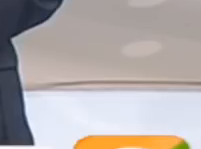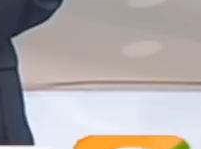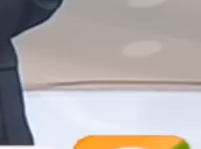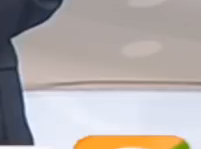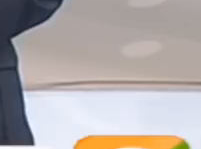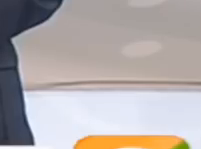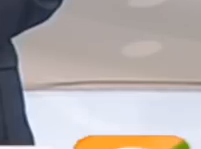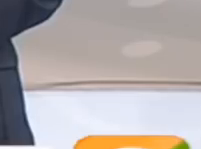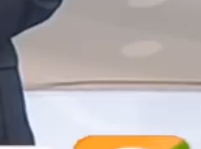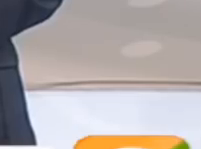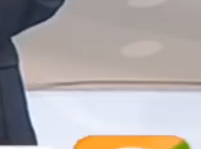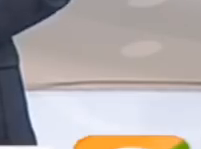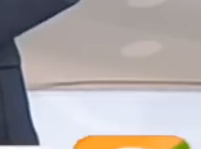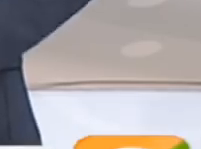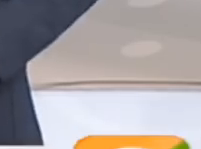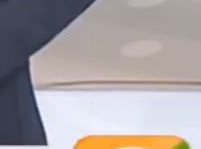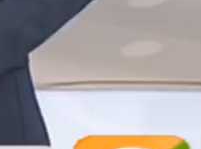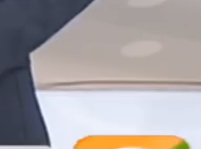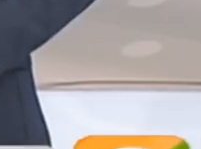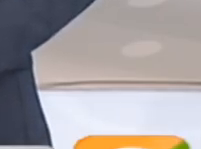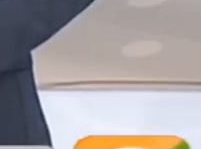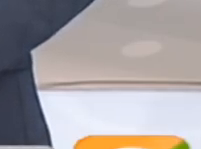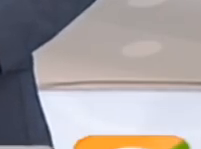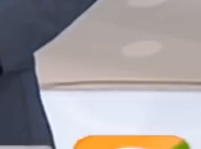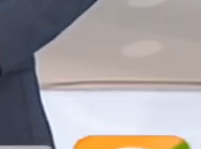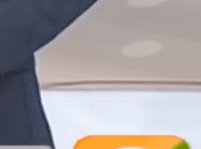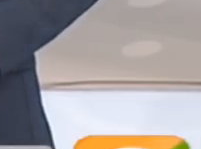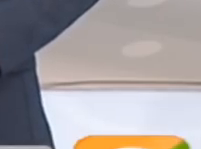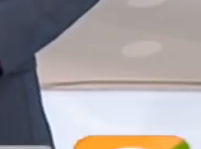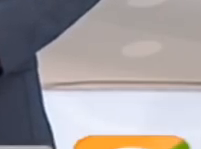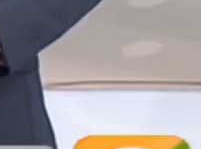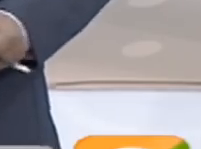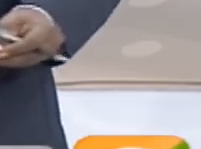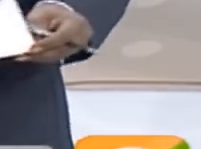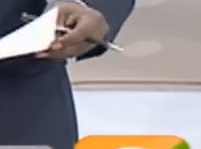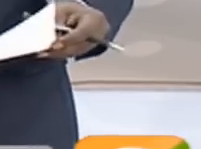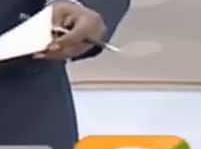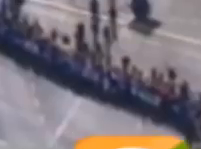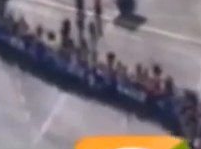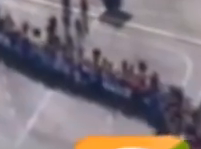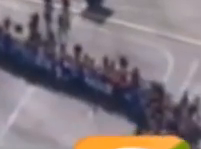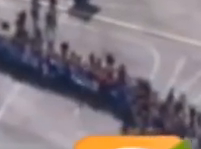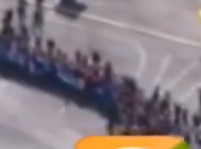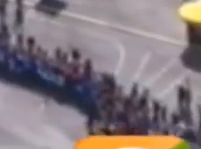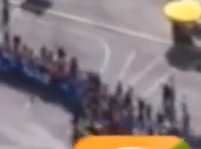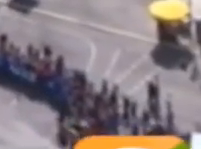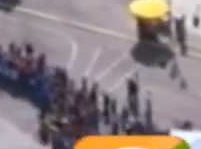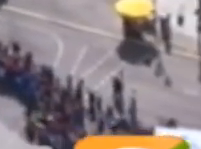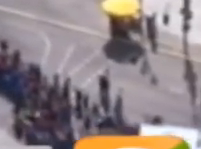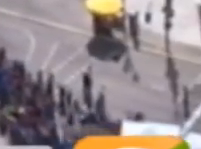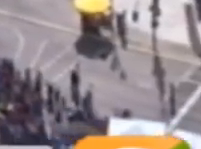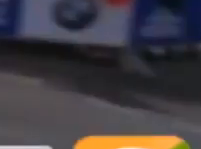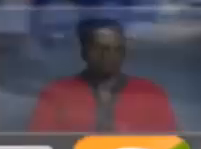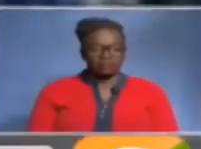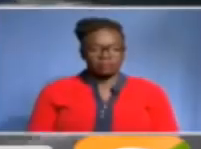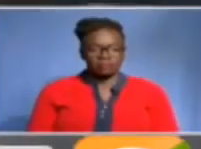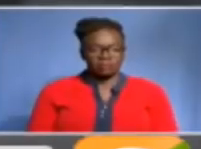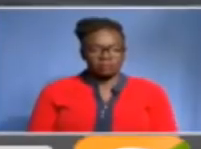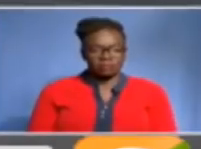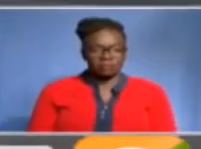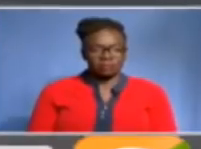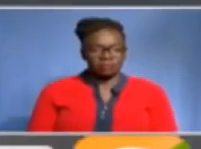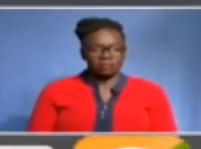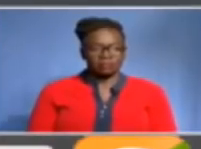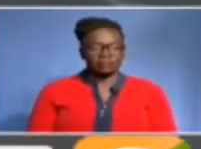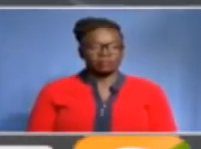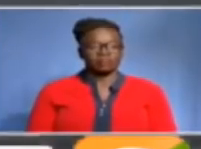4 years ago. Bernard Ndong recaps the memorable race. He's going to break the 2 hours, 2 minute barrier. There's no doubt